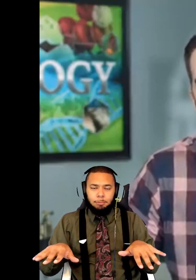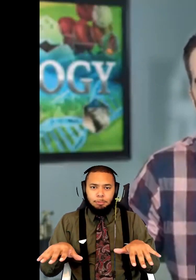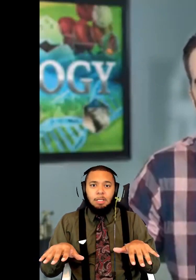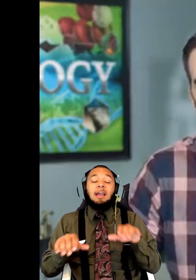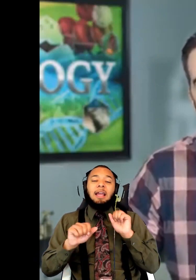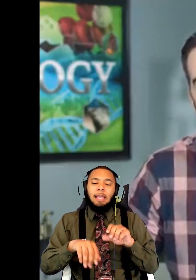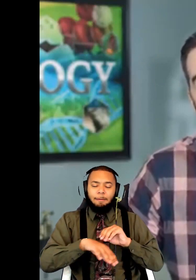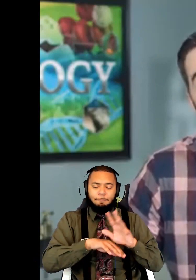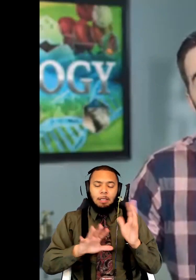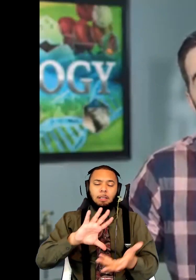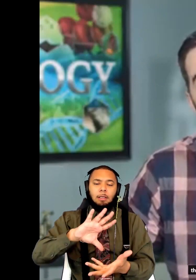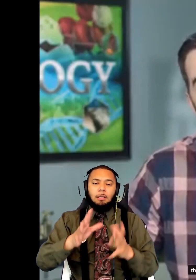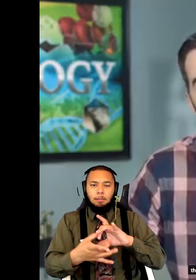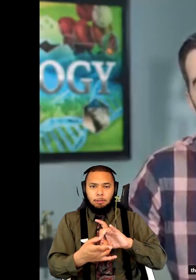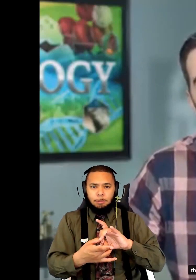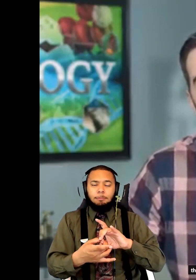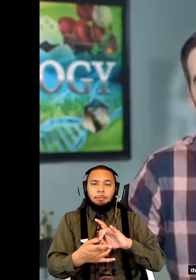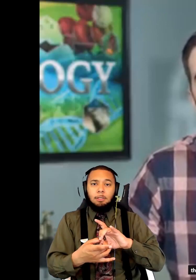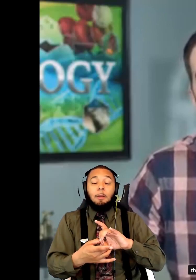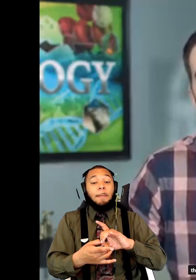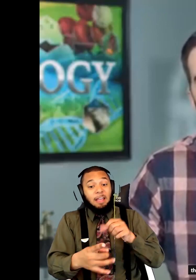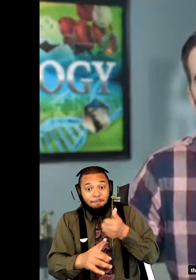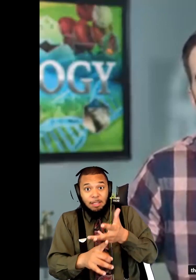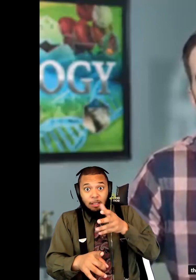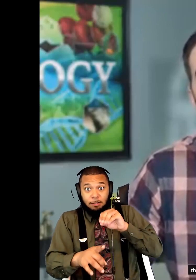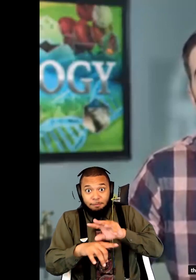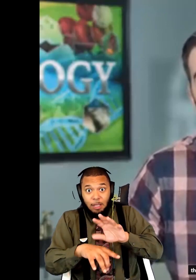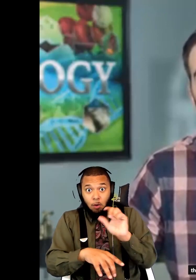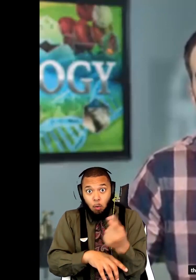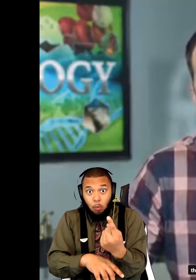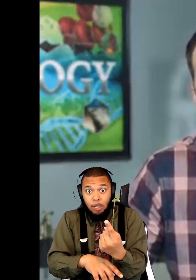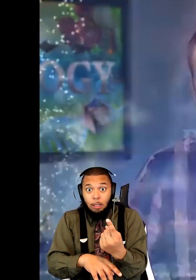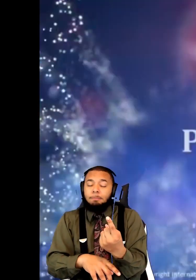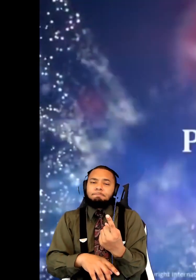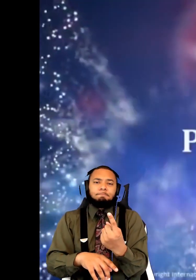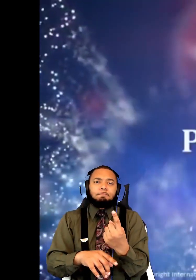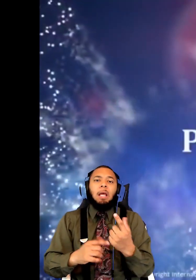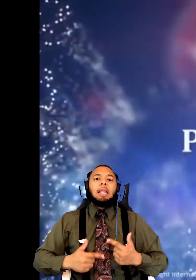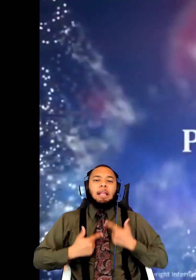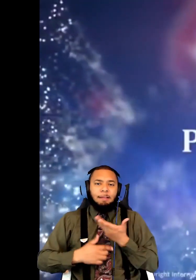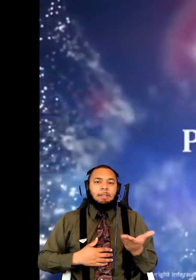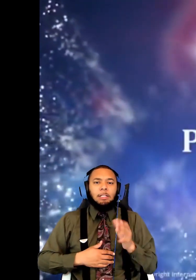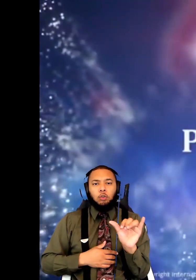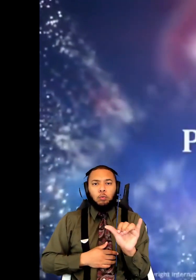and can greatly impact not just the ecosystem, but the organisms that live there.